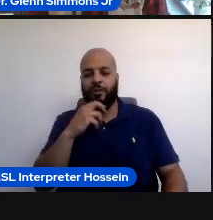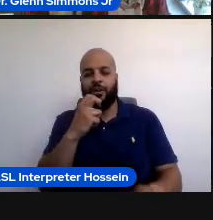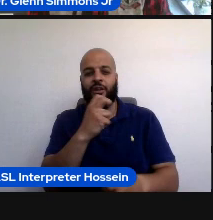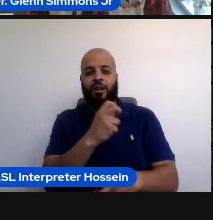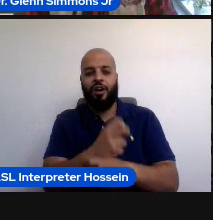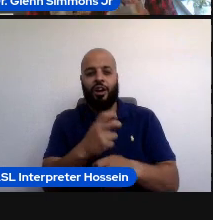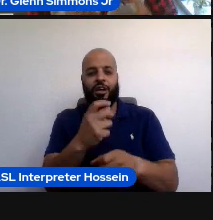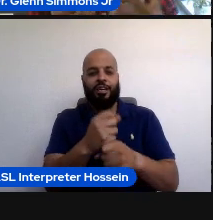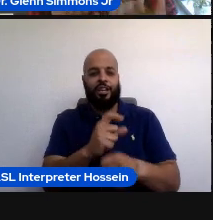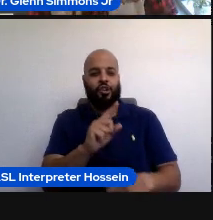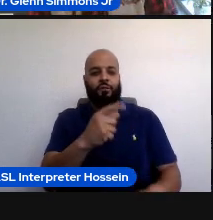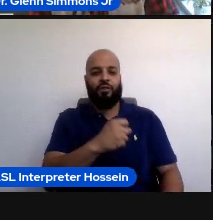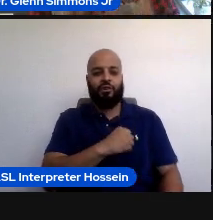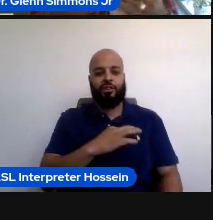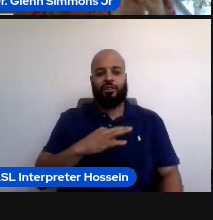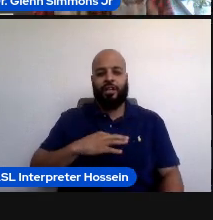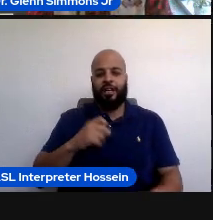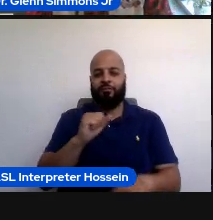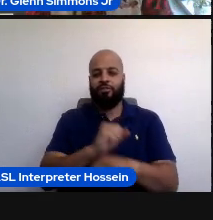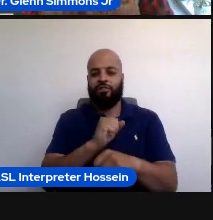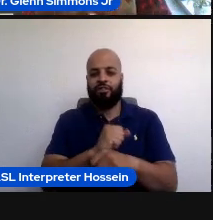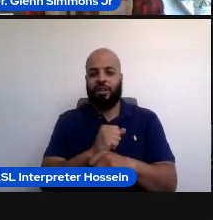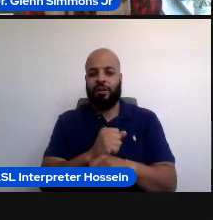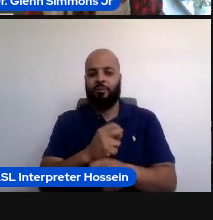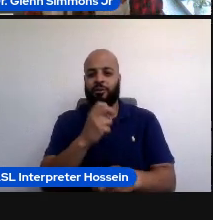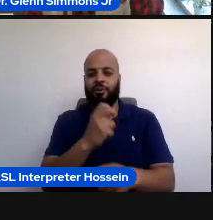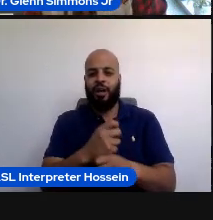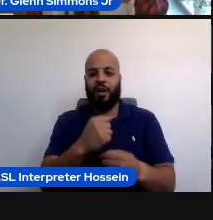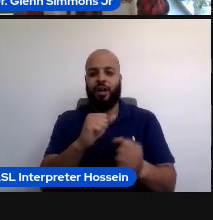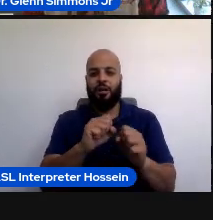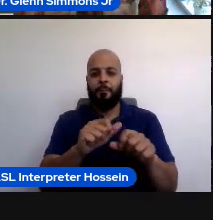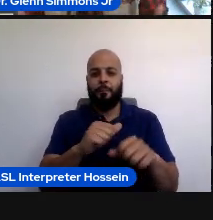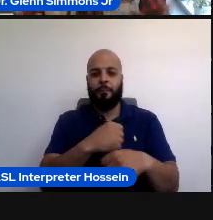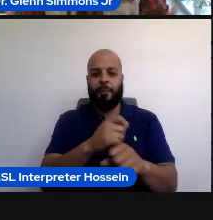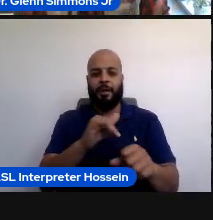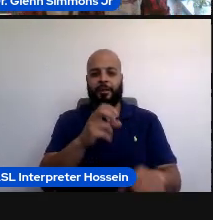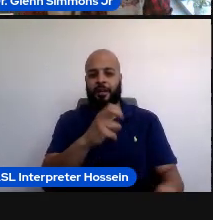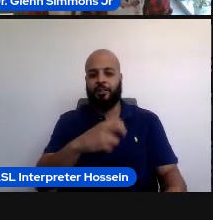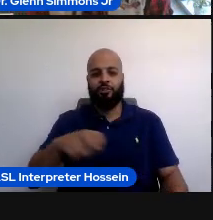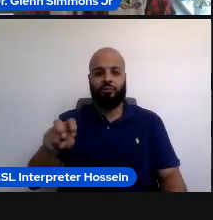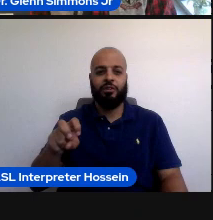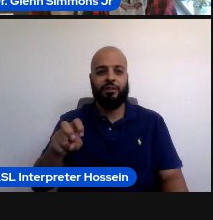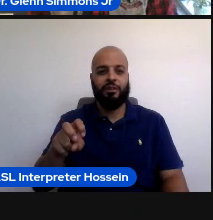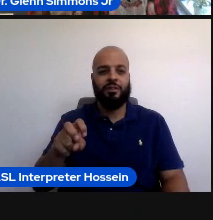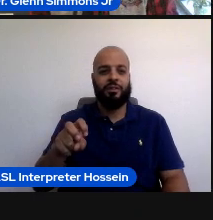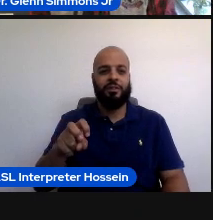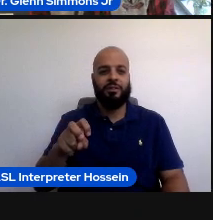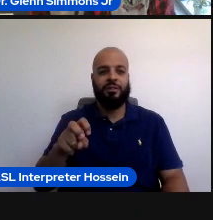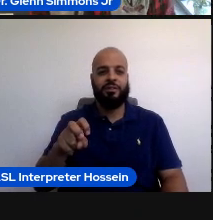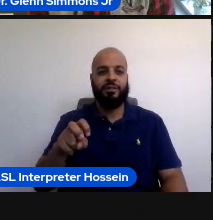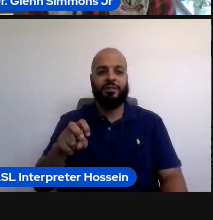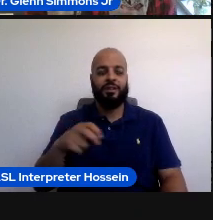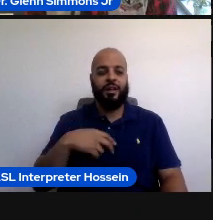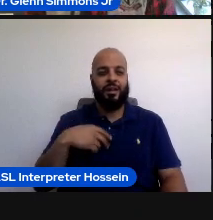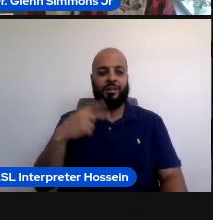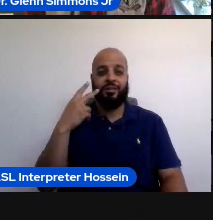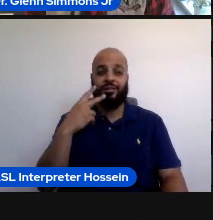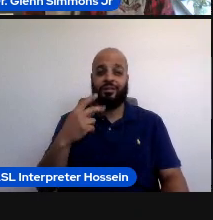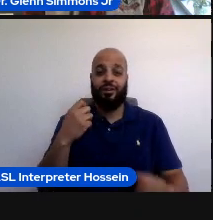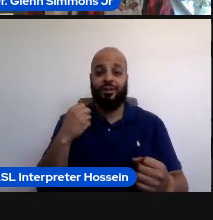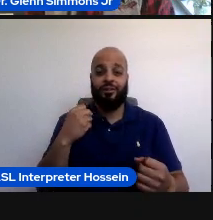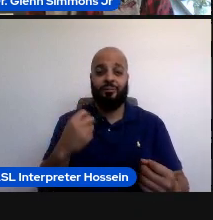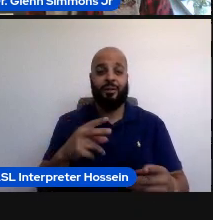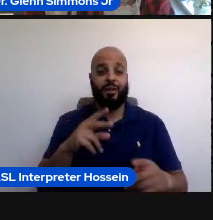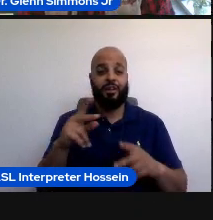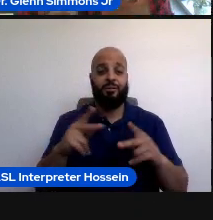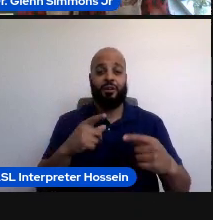so difficult to make that transition from a postdoc to faculty. And I saw it happen. I saw so many folks struggle with